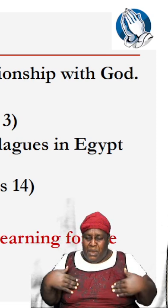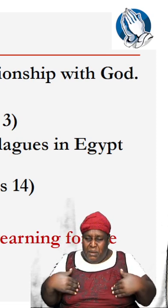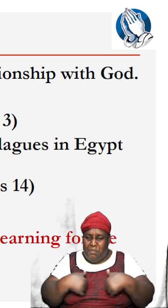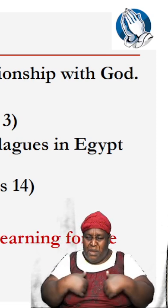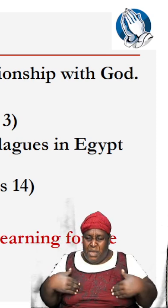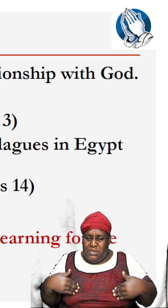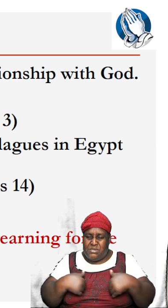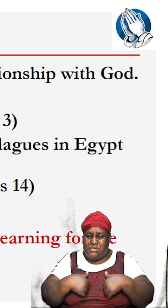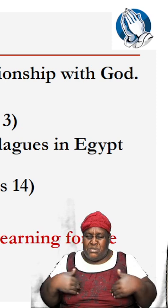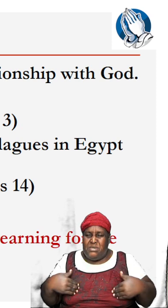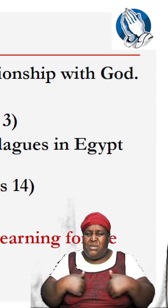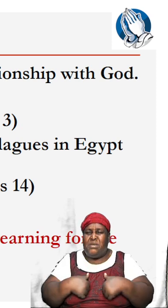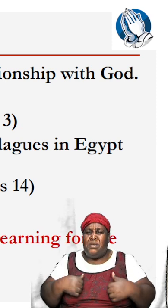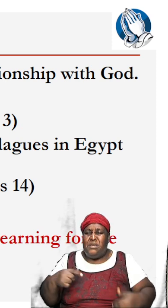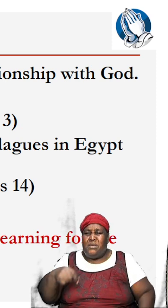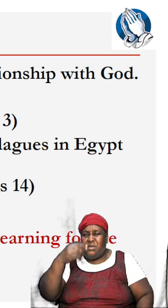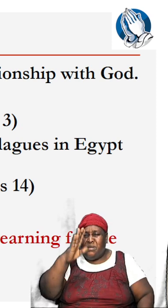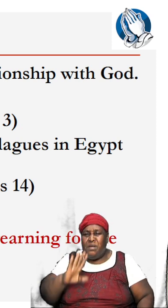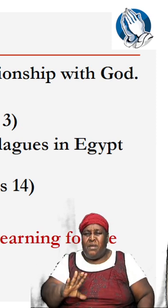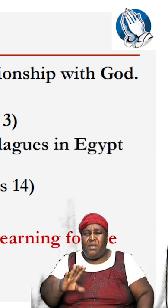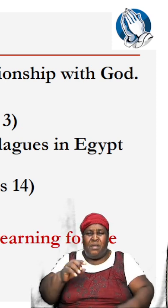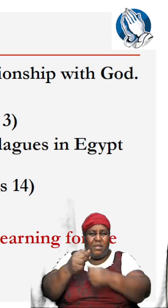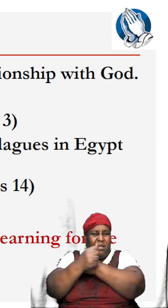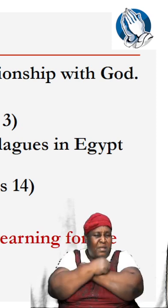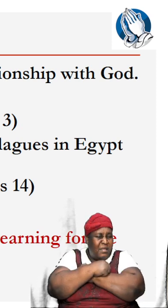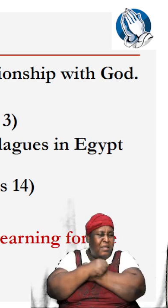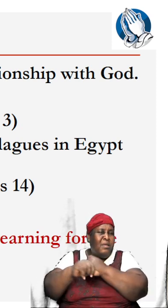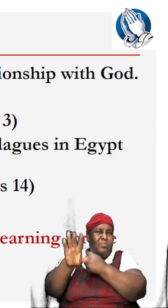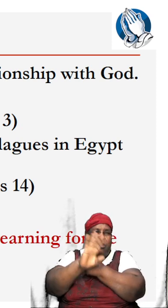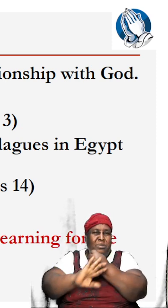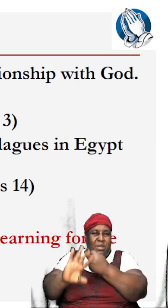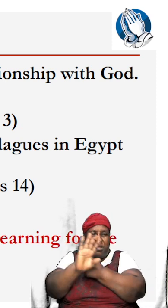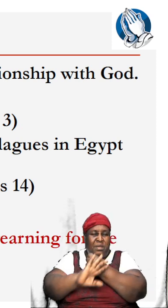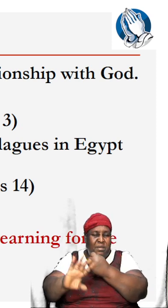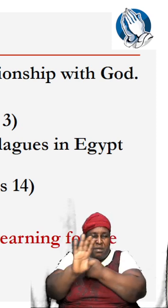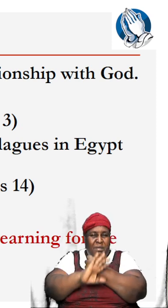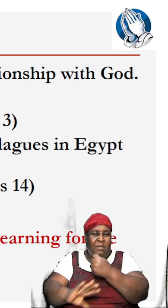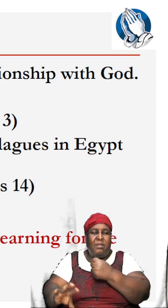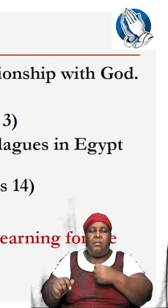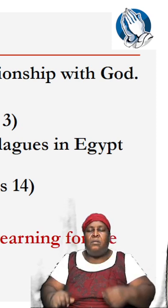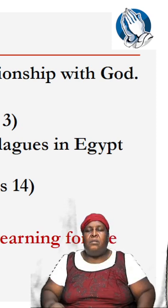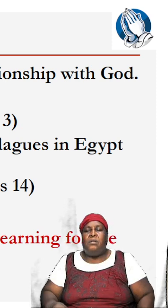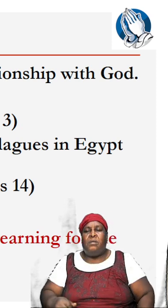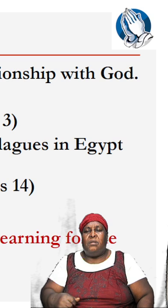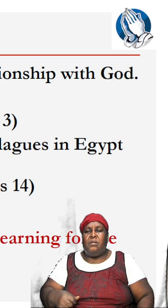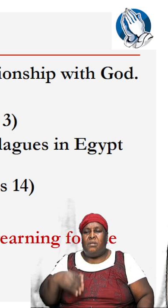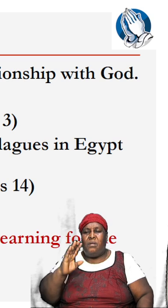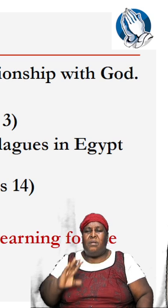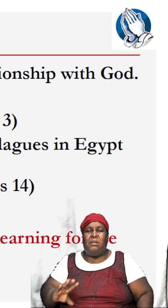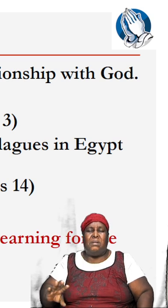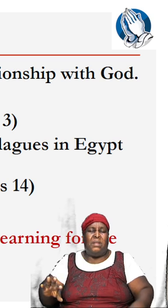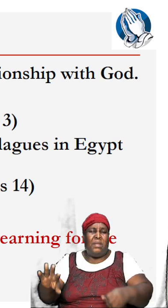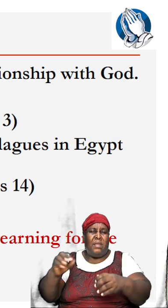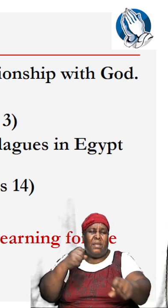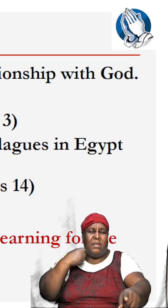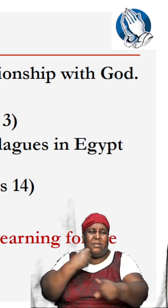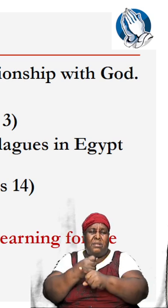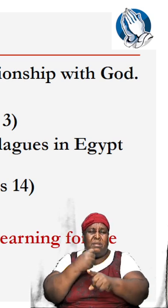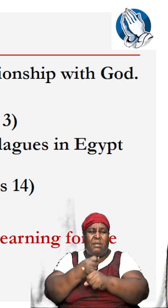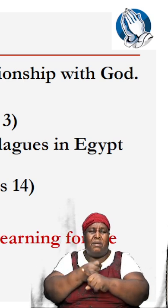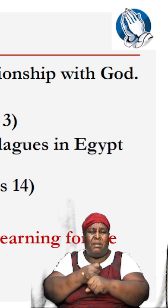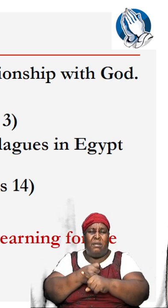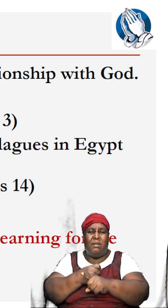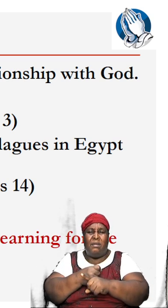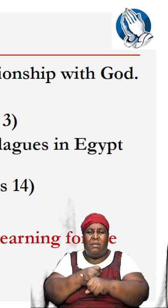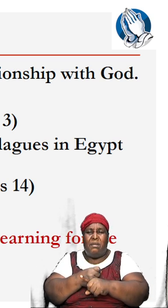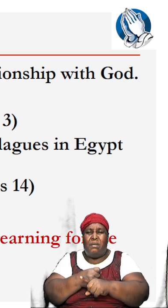was the god that they looked for in terms of a love and protection. And God attacked Hathor. God attacked Isis, which is the Egyptian god